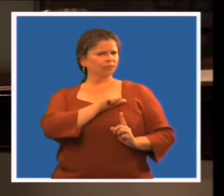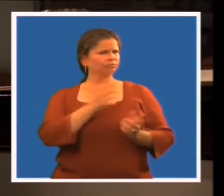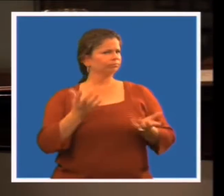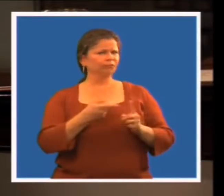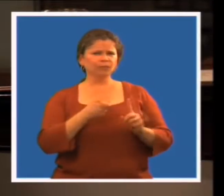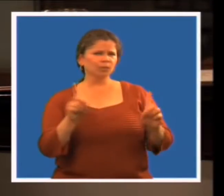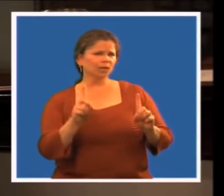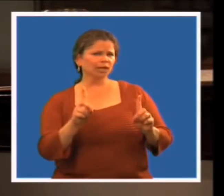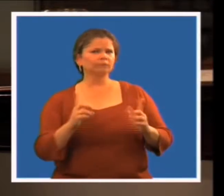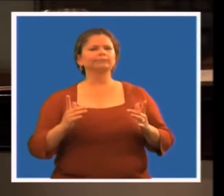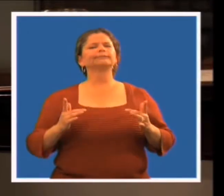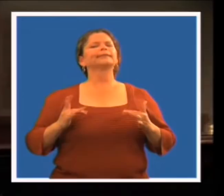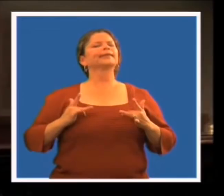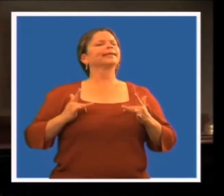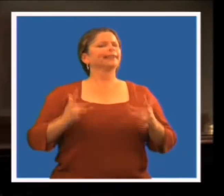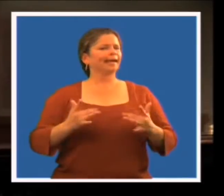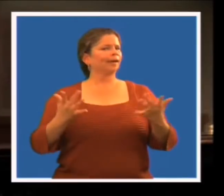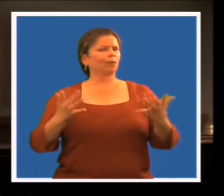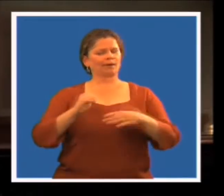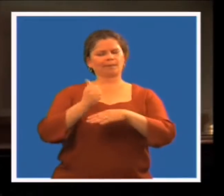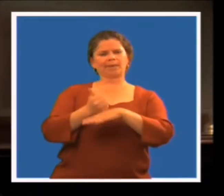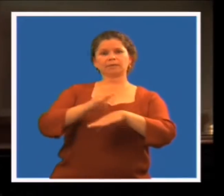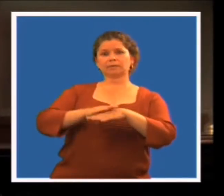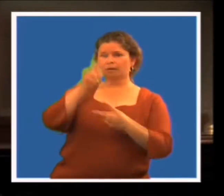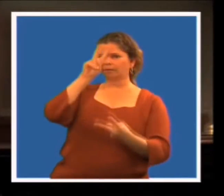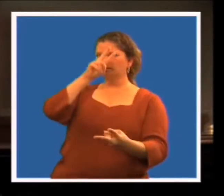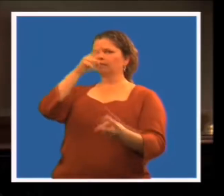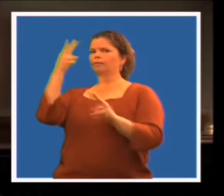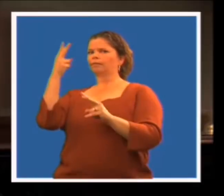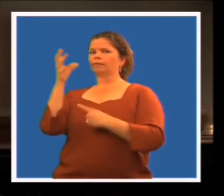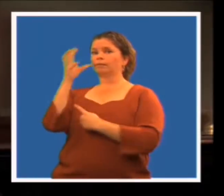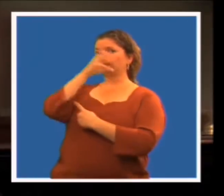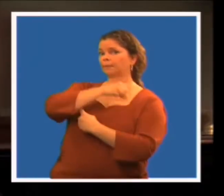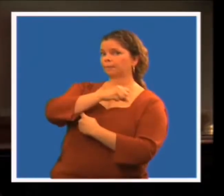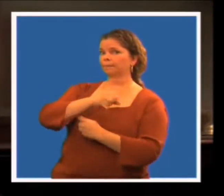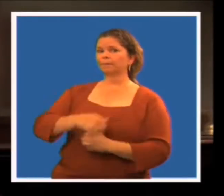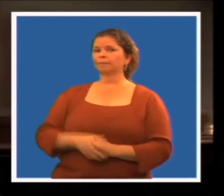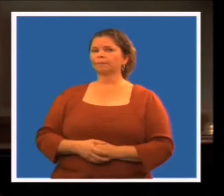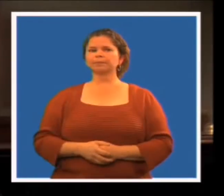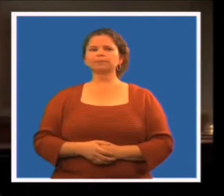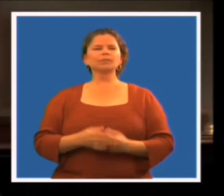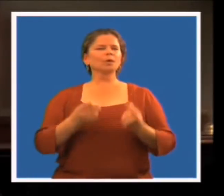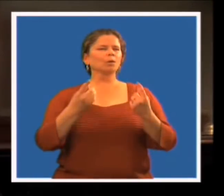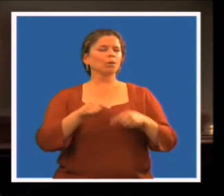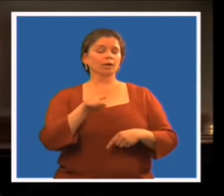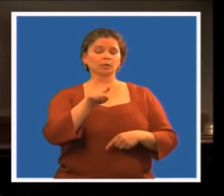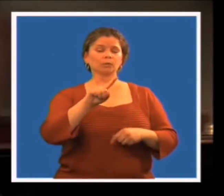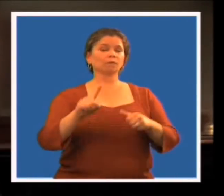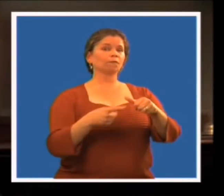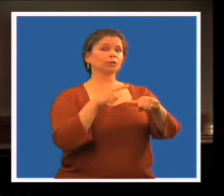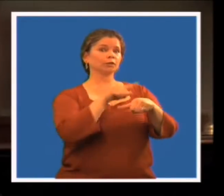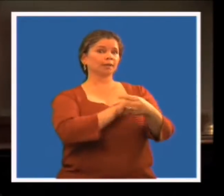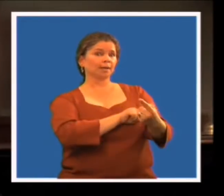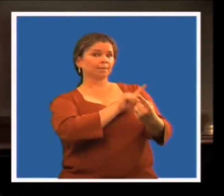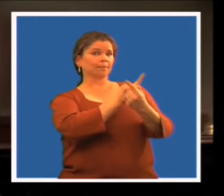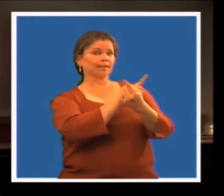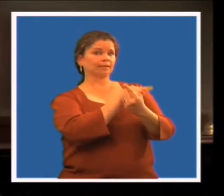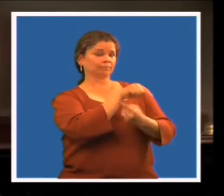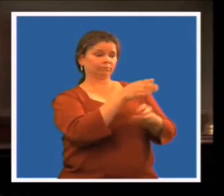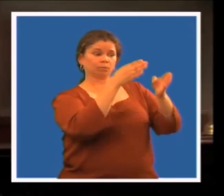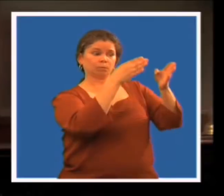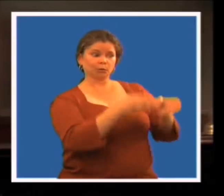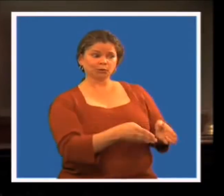and misperceptions. When you meet someone with a disability for the first time, what do you see?